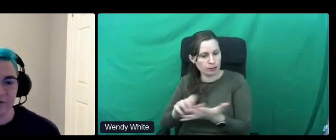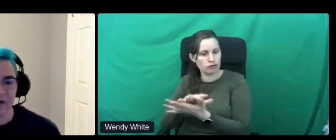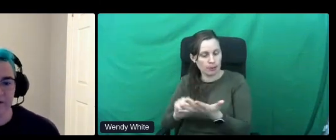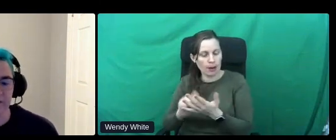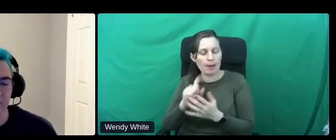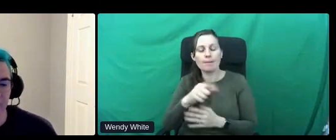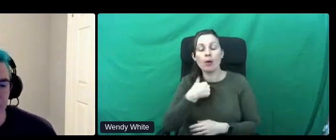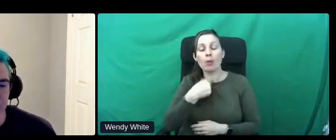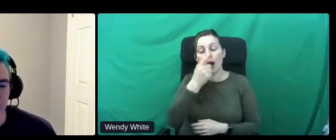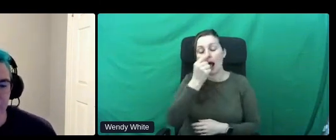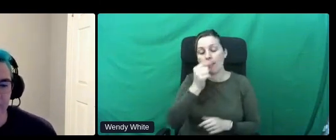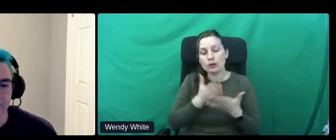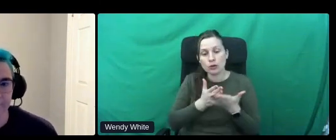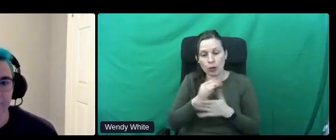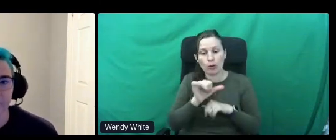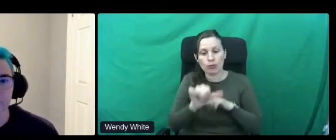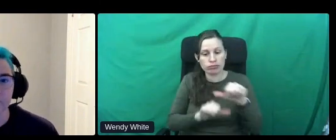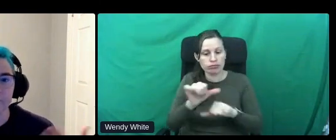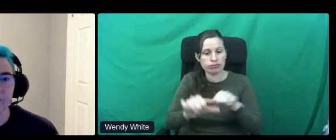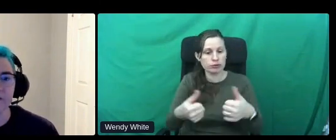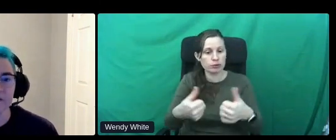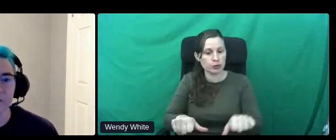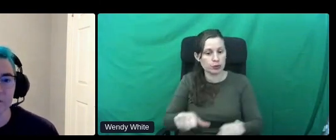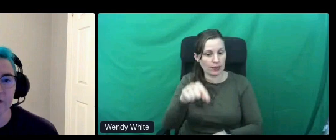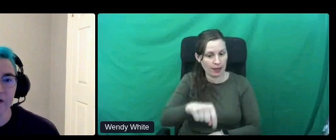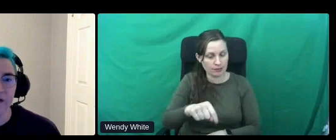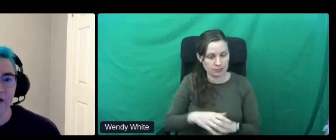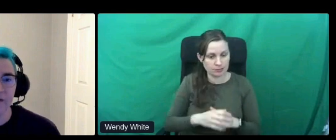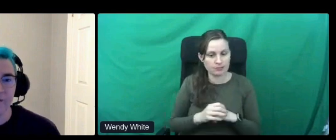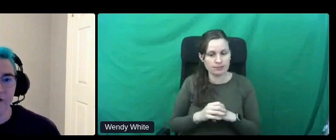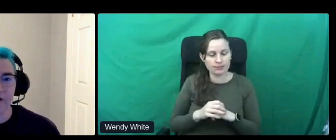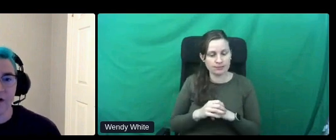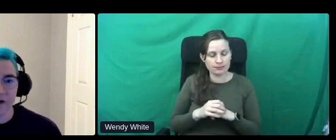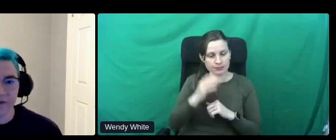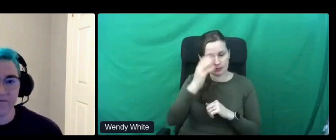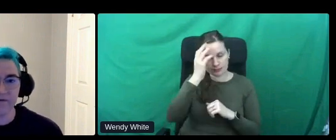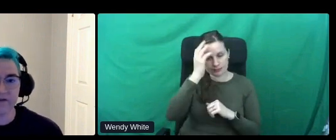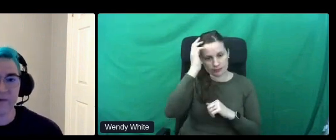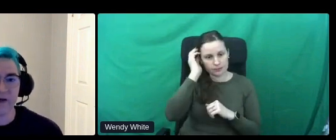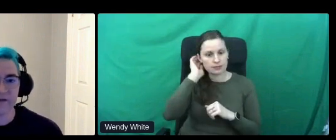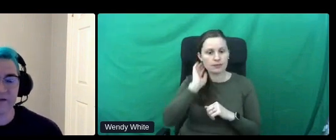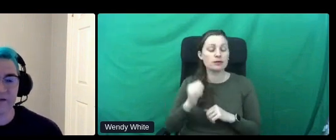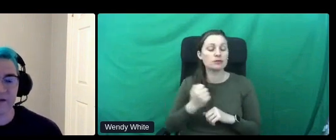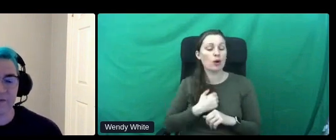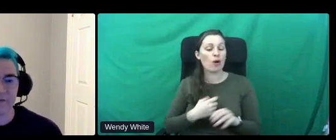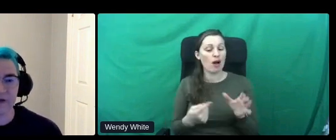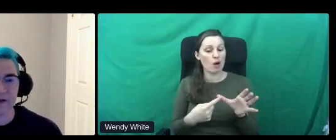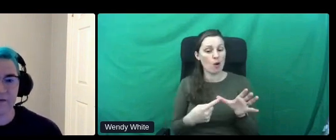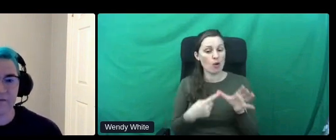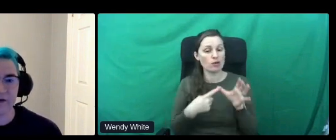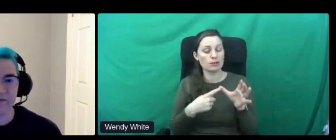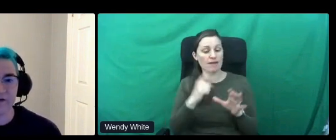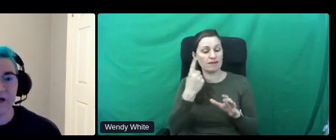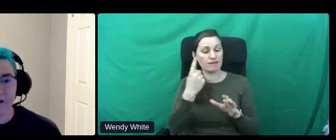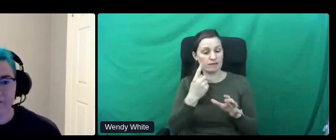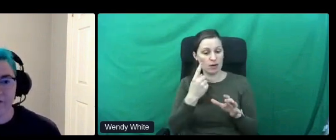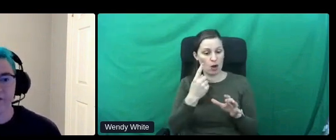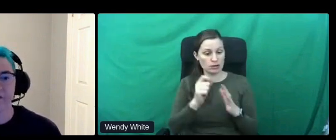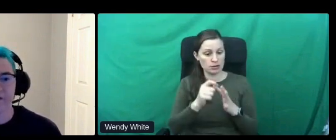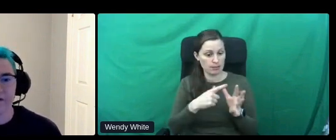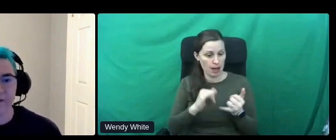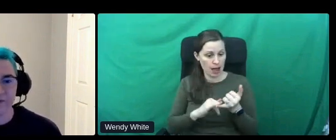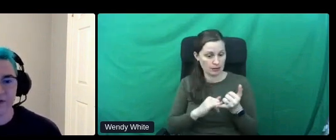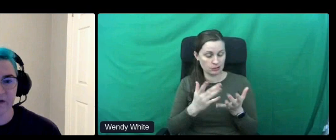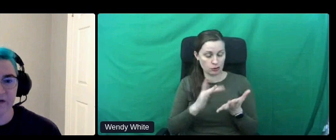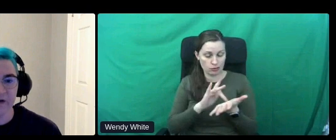through a process in order to do that. So our automated first pass got rid of a lot of